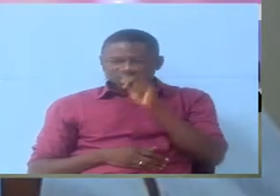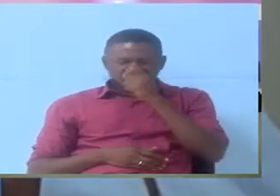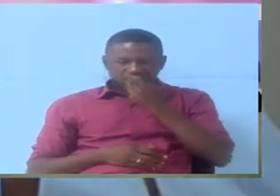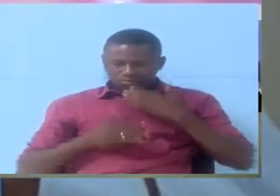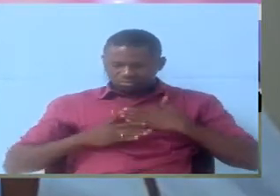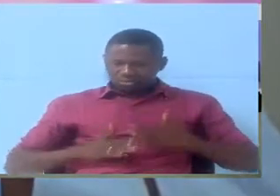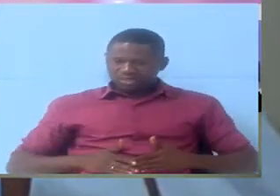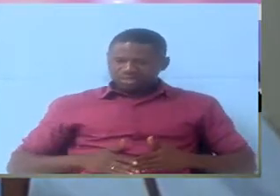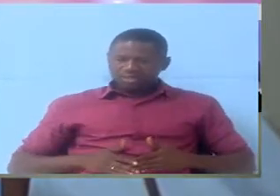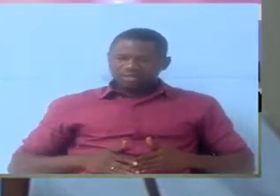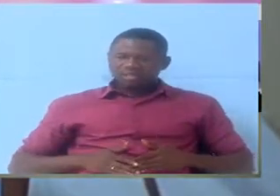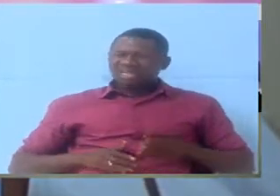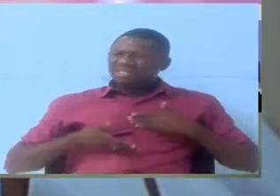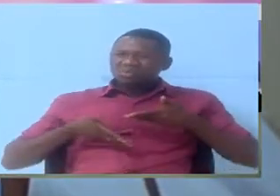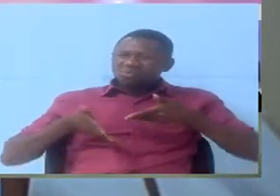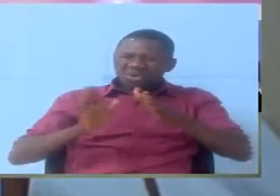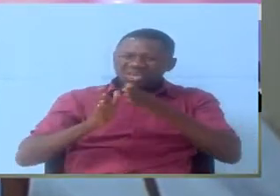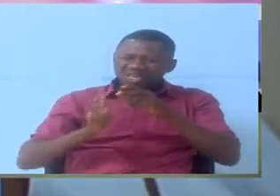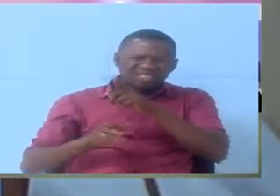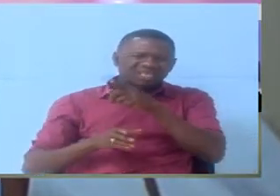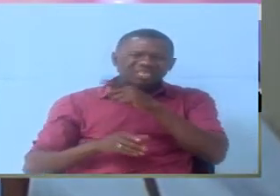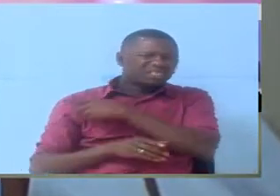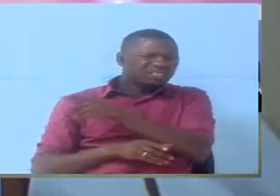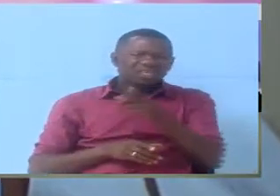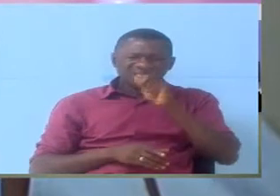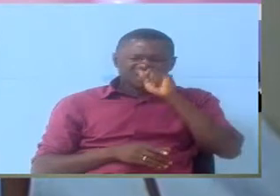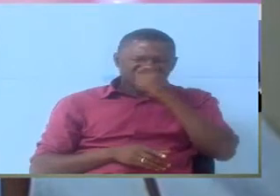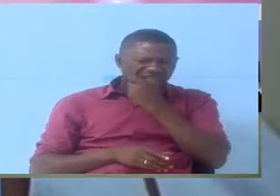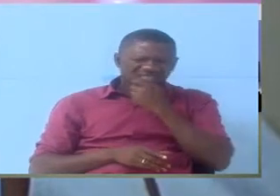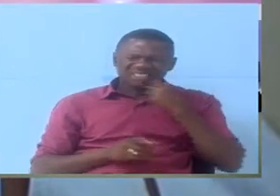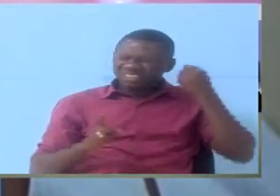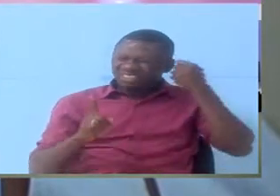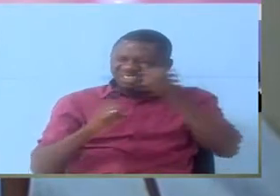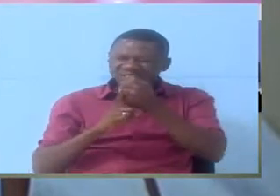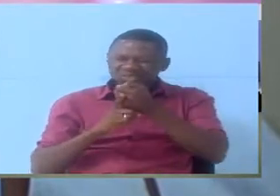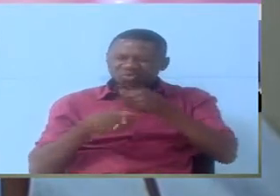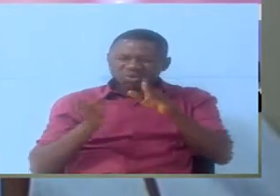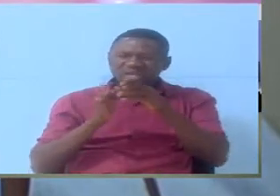the way they died, the horrible way they were